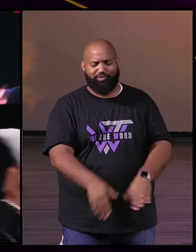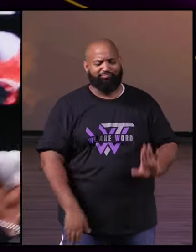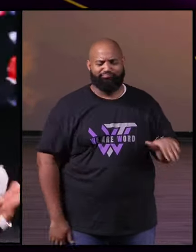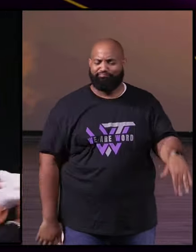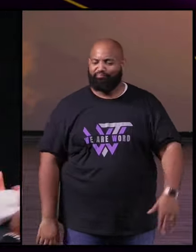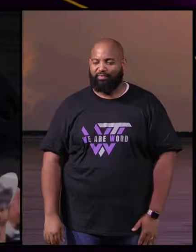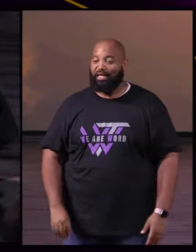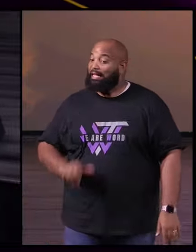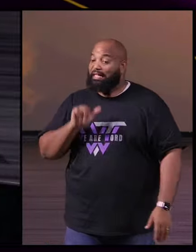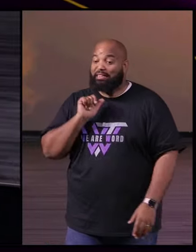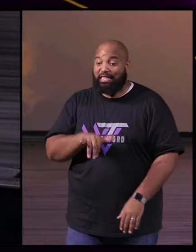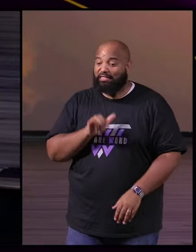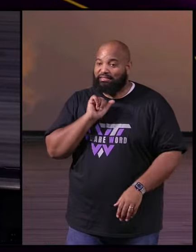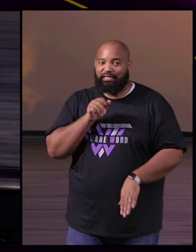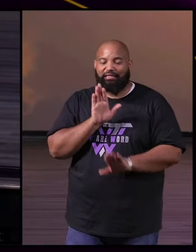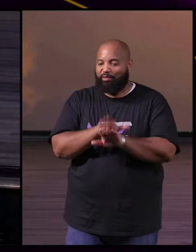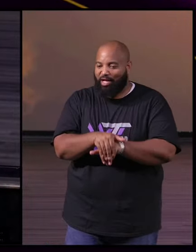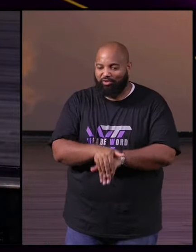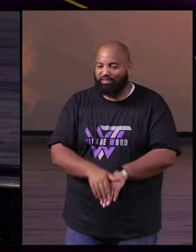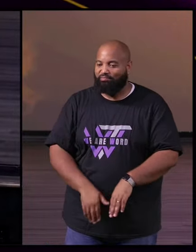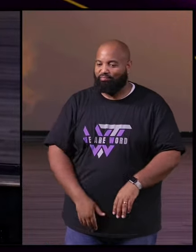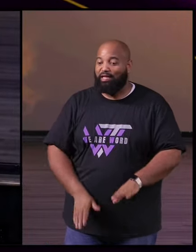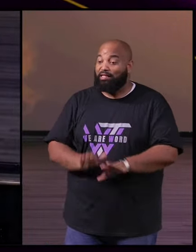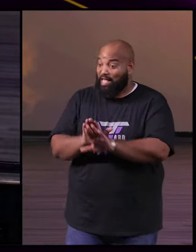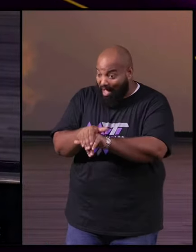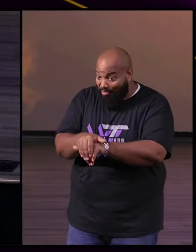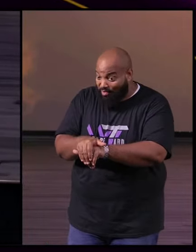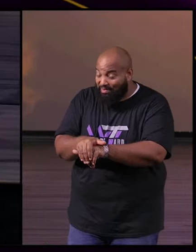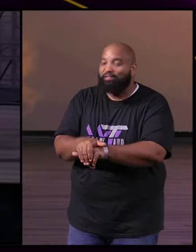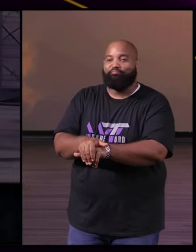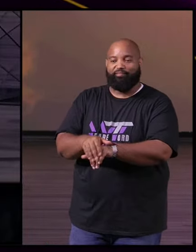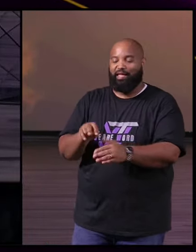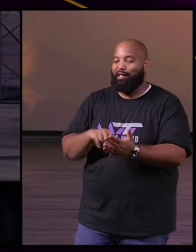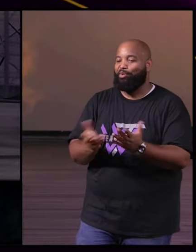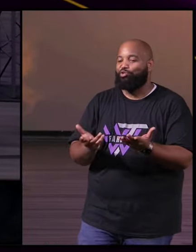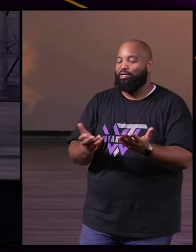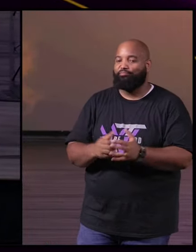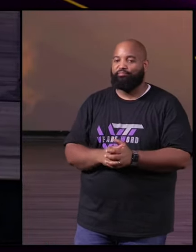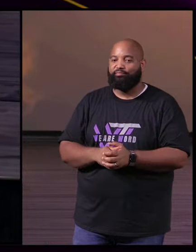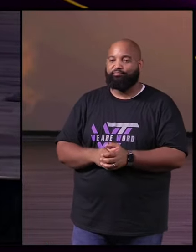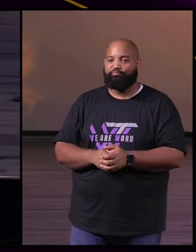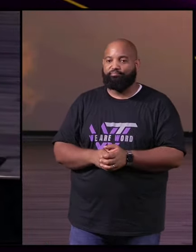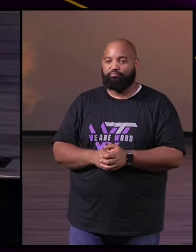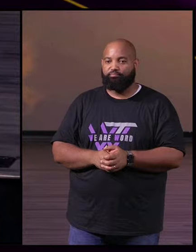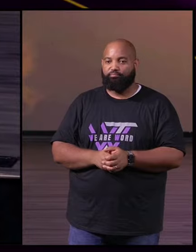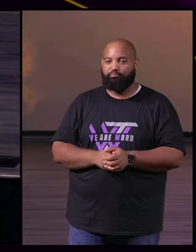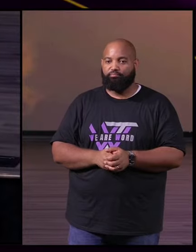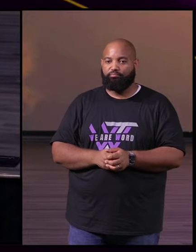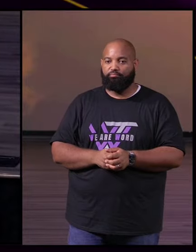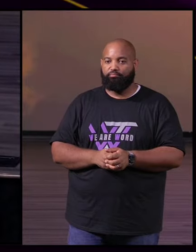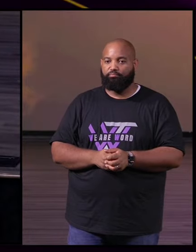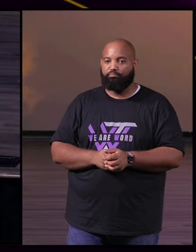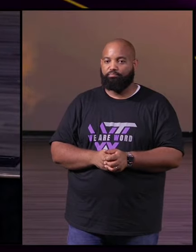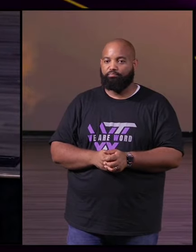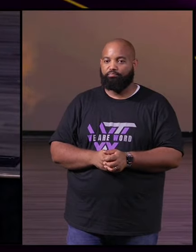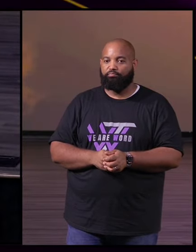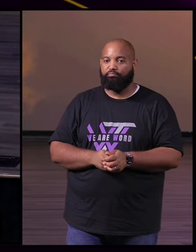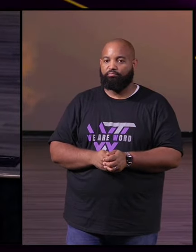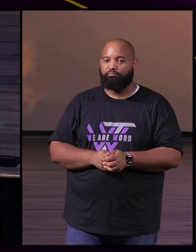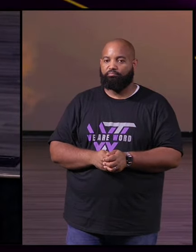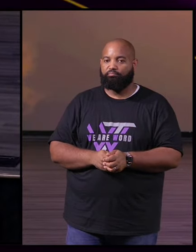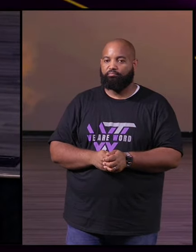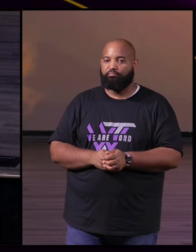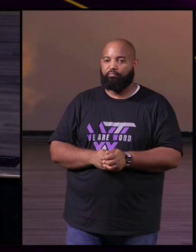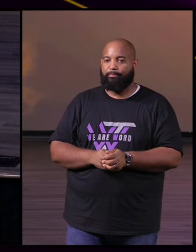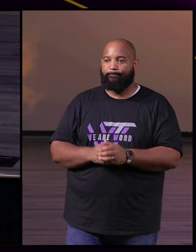the hypocrisy. The hypocrisy is not, I'm in church and I'm having a faltering faith moment.